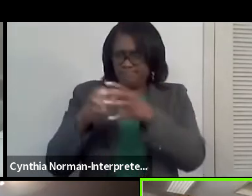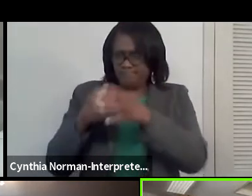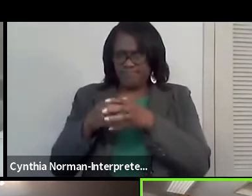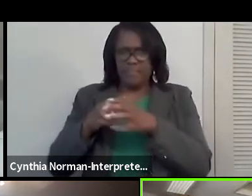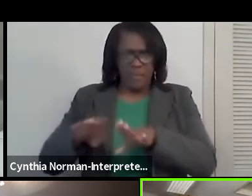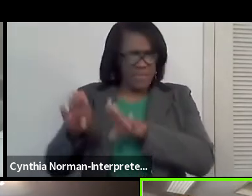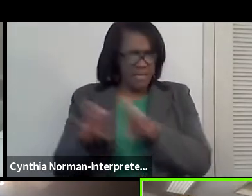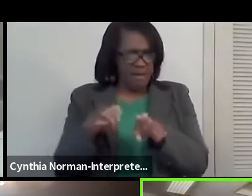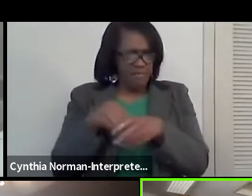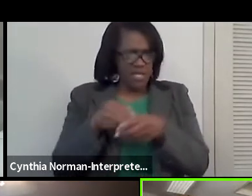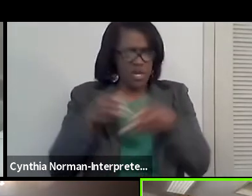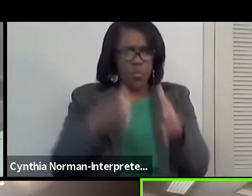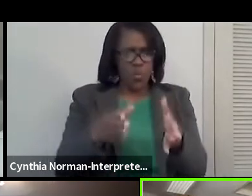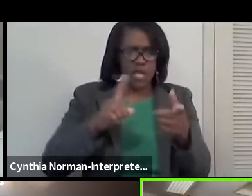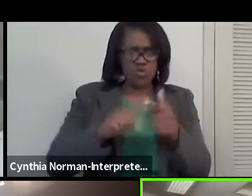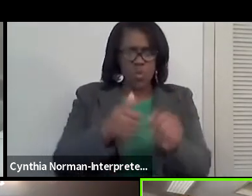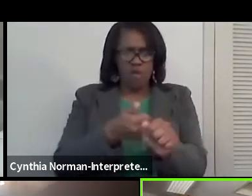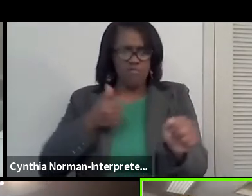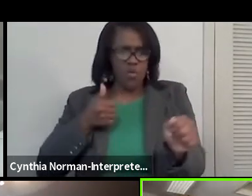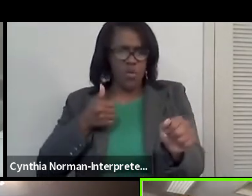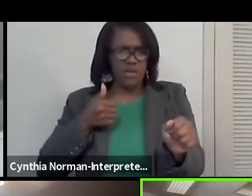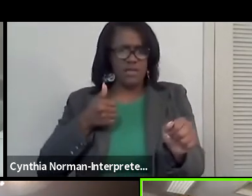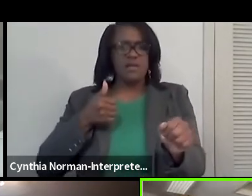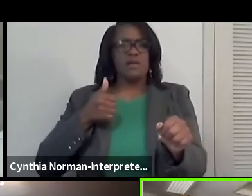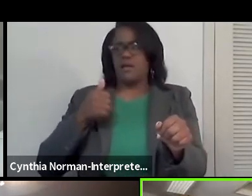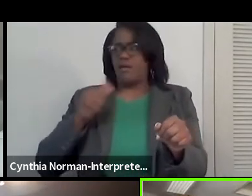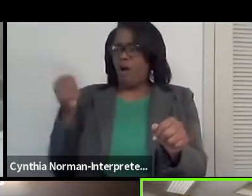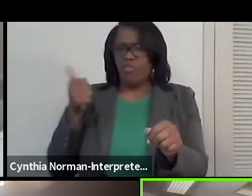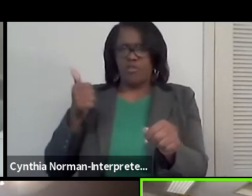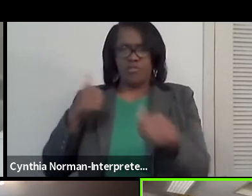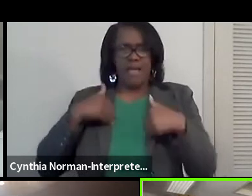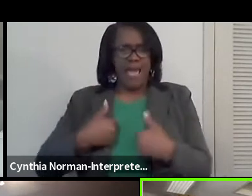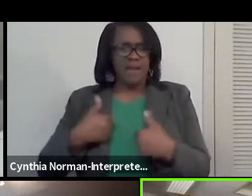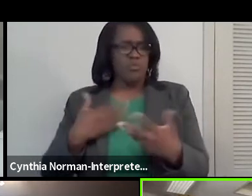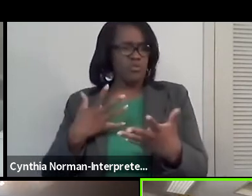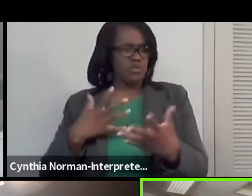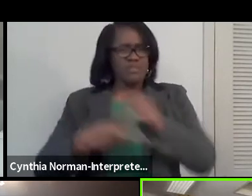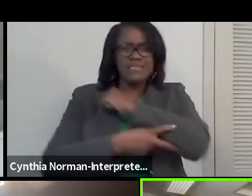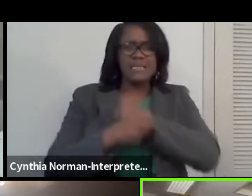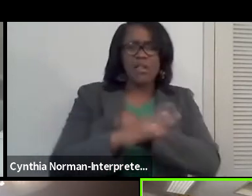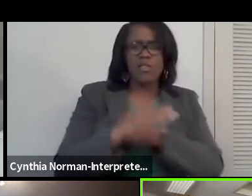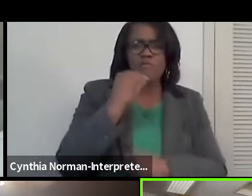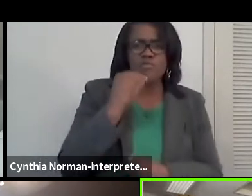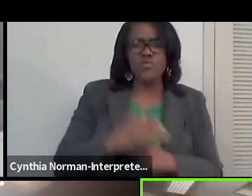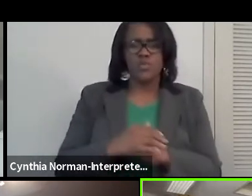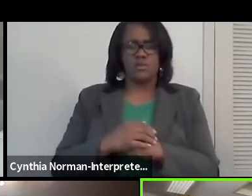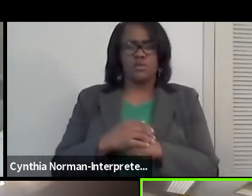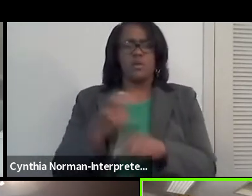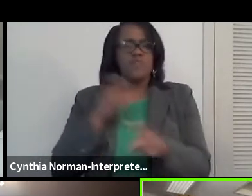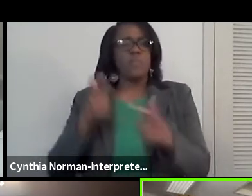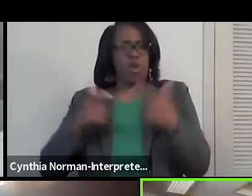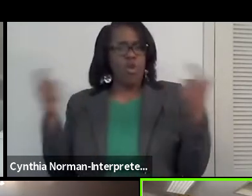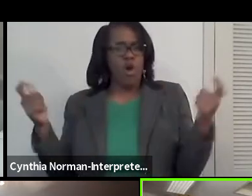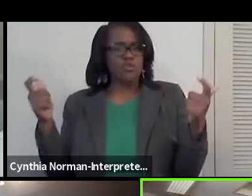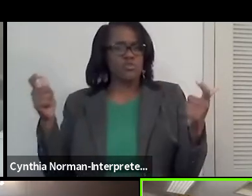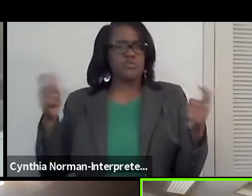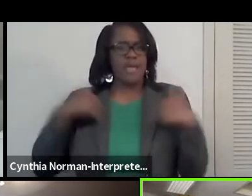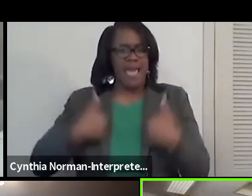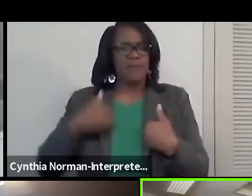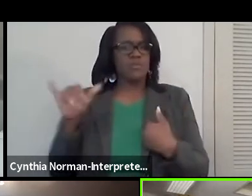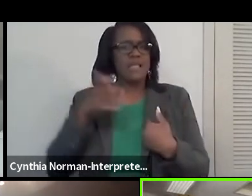behave in a way to avoid predation and kleptoparasitism, which is stealing of food from other larger carnivores like lions and